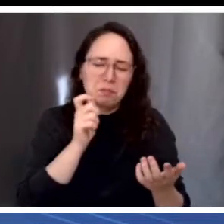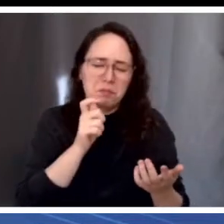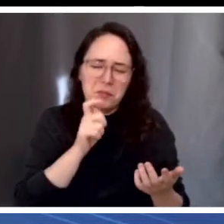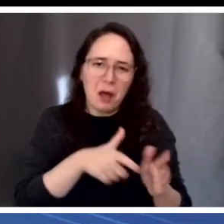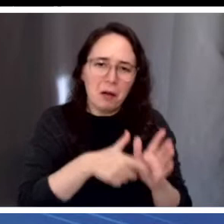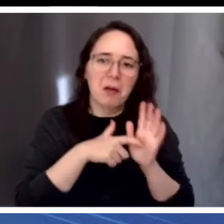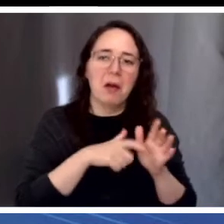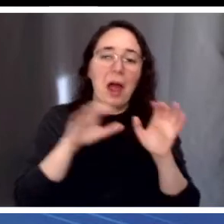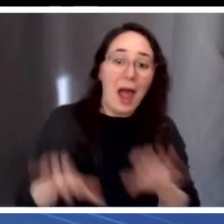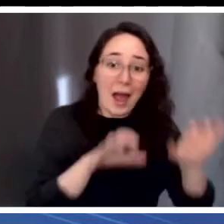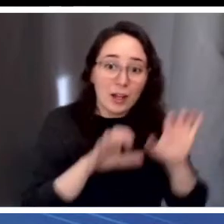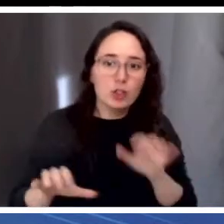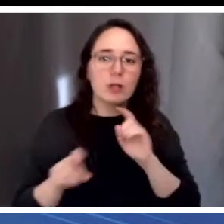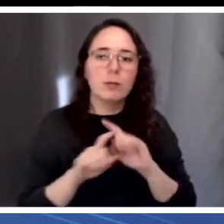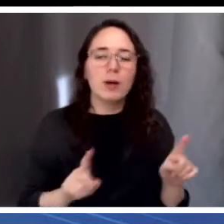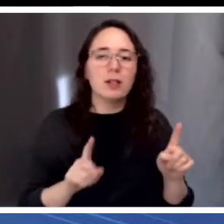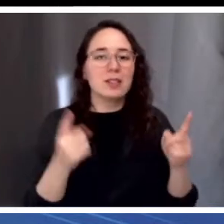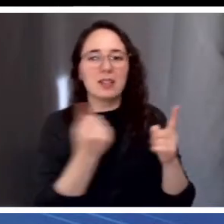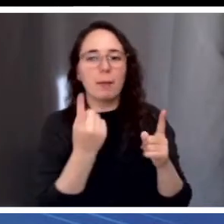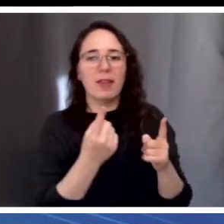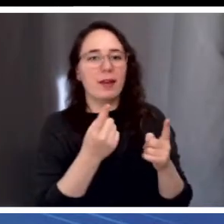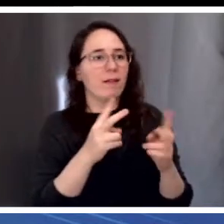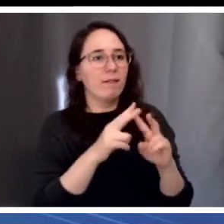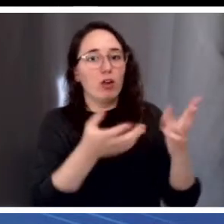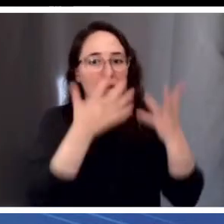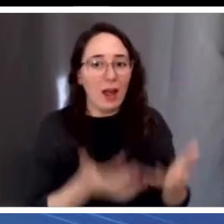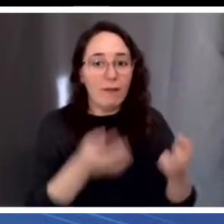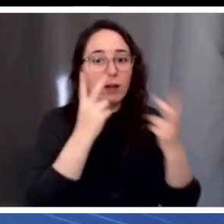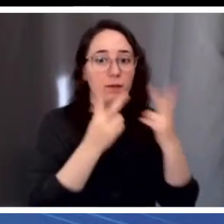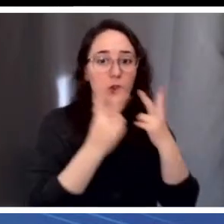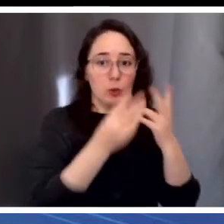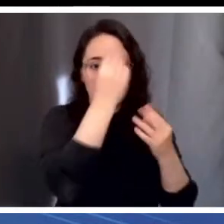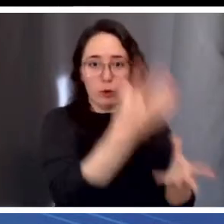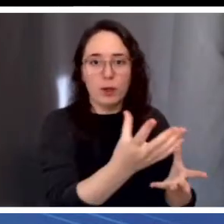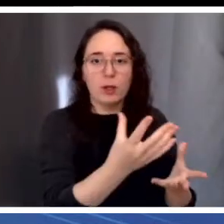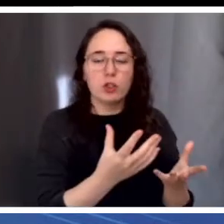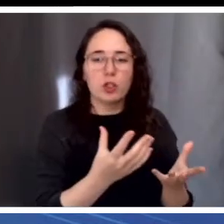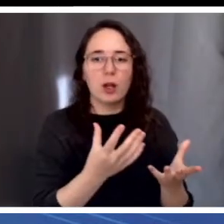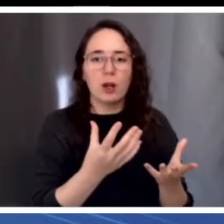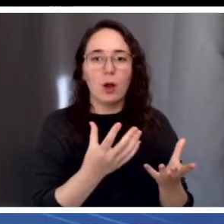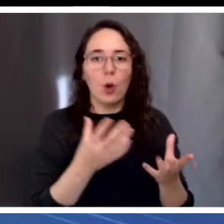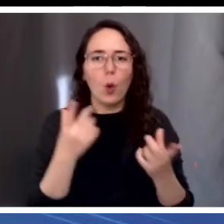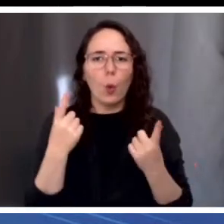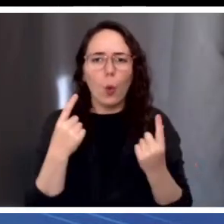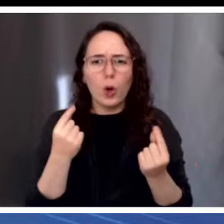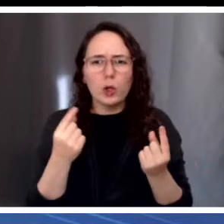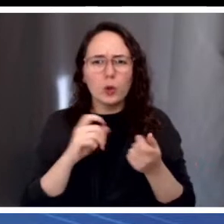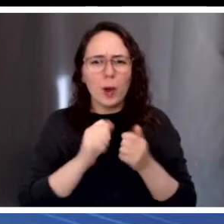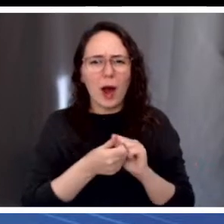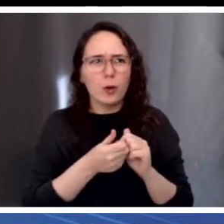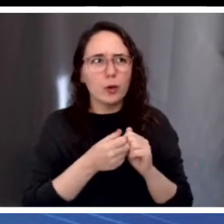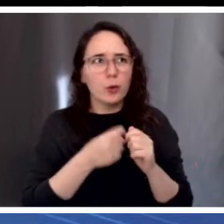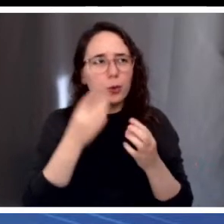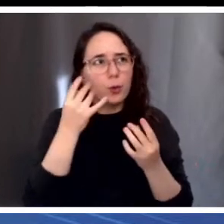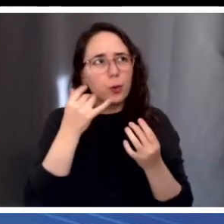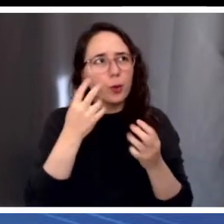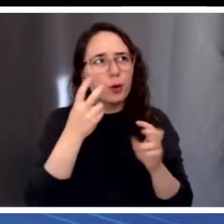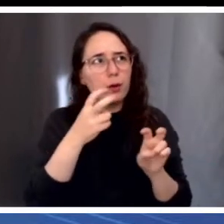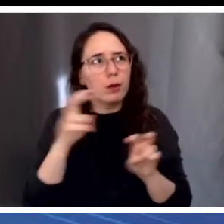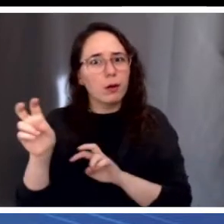visual, how do you approach that? Walk us through that experience to, when you like first get that material.